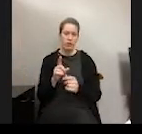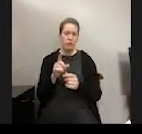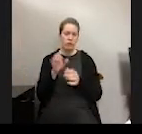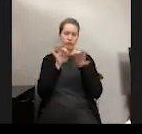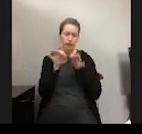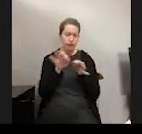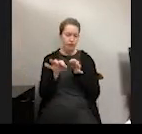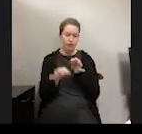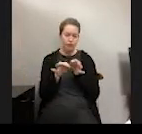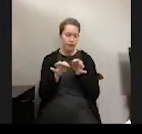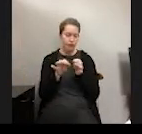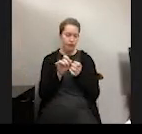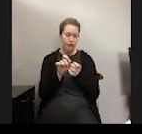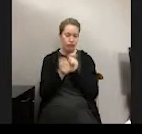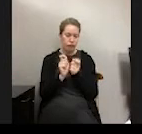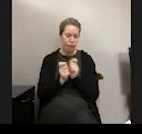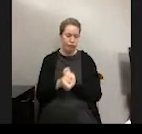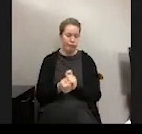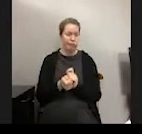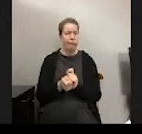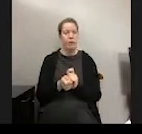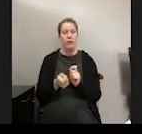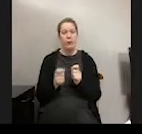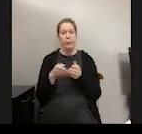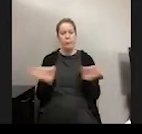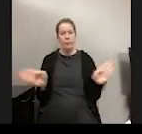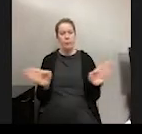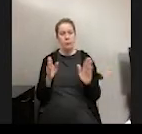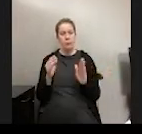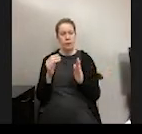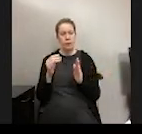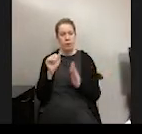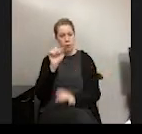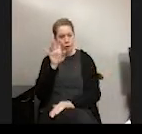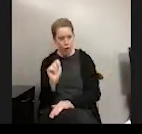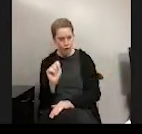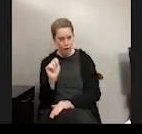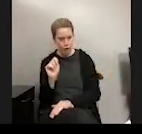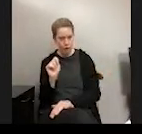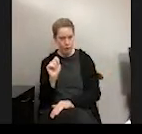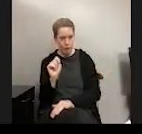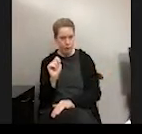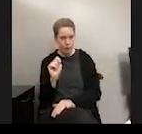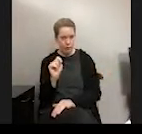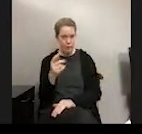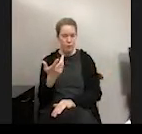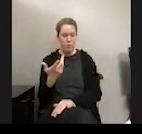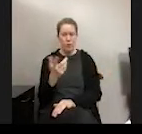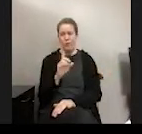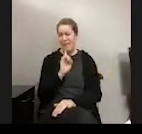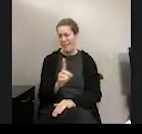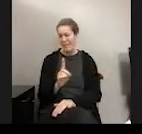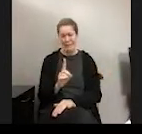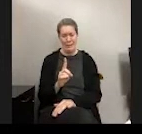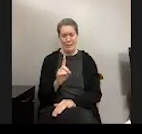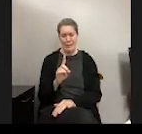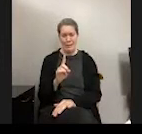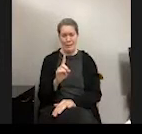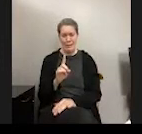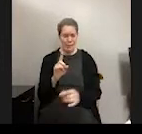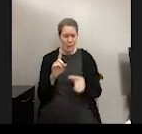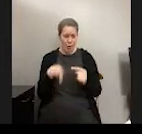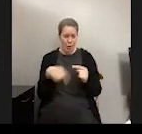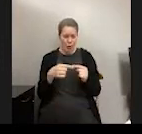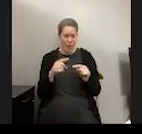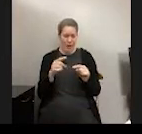Toronto moving forward. I mean, the year of public art is used as a test bed, right? Like whenever do we have an opportunity to do a whole year of just